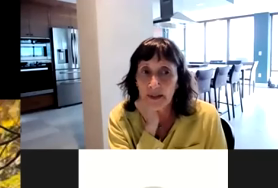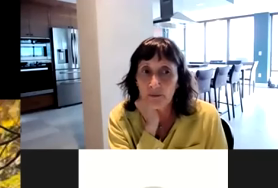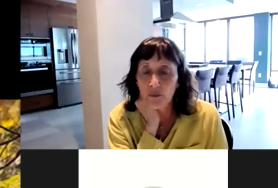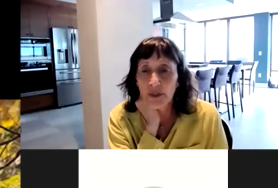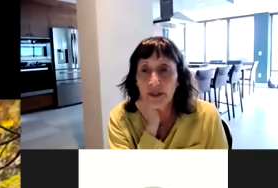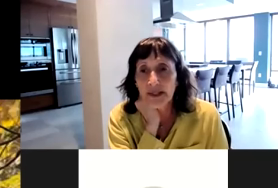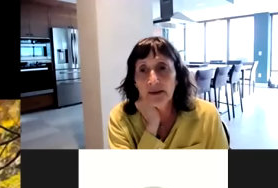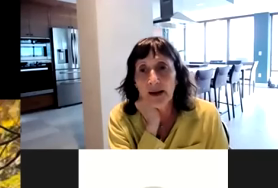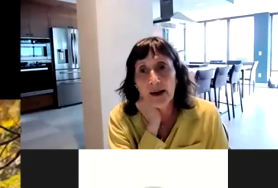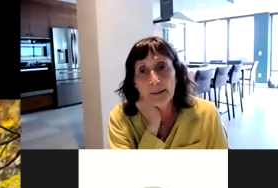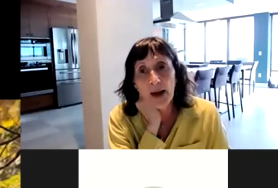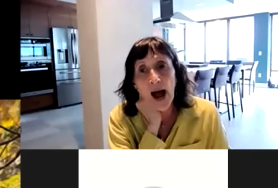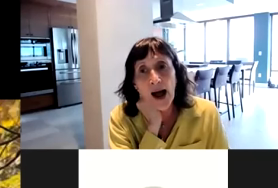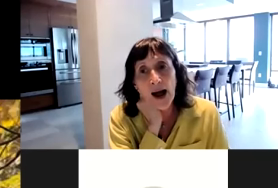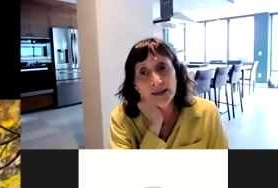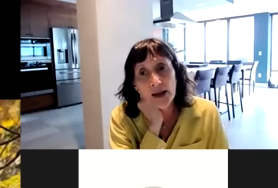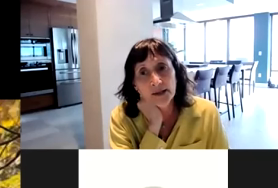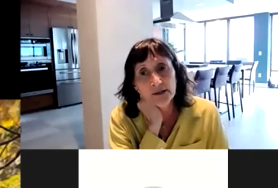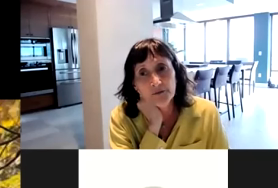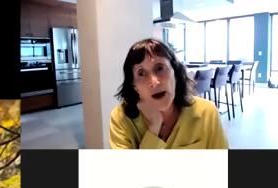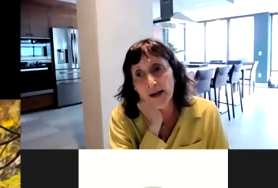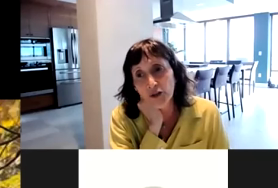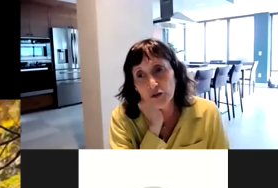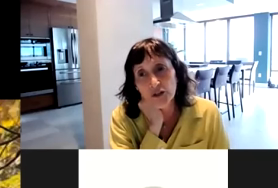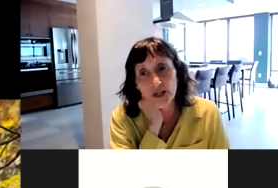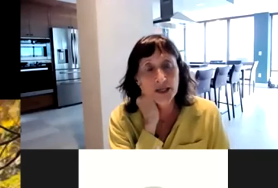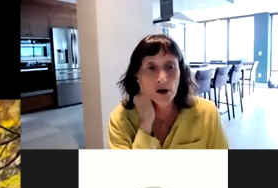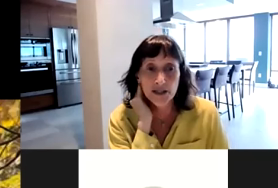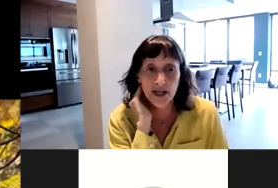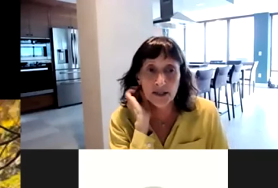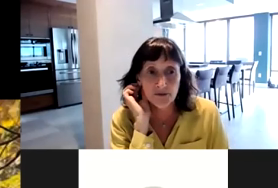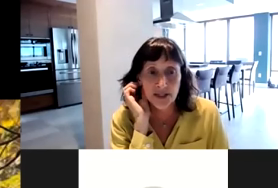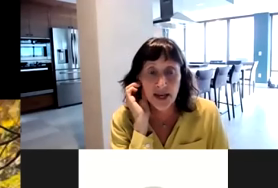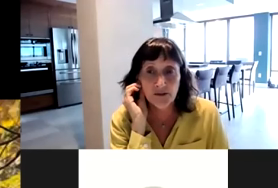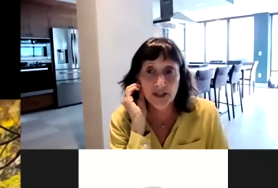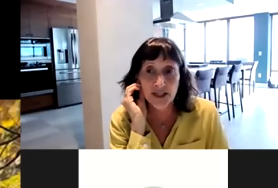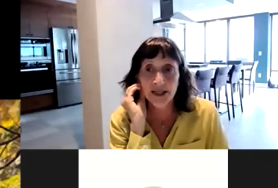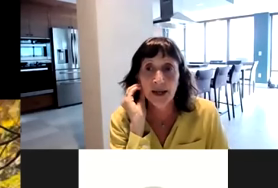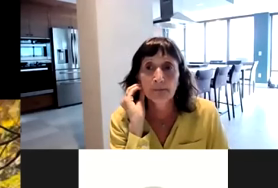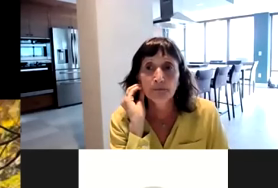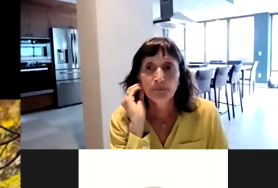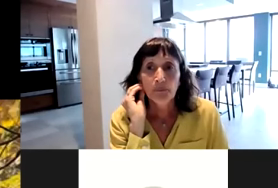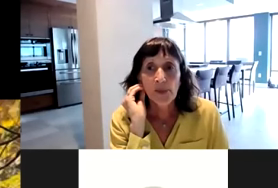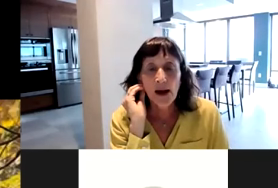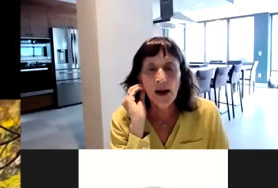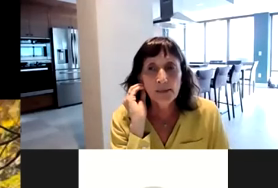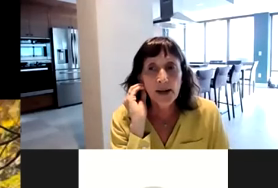we really highlight fractures in our sense of safety,